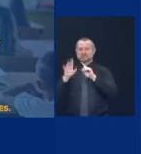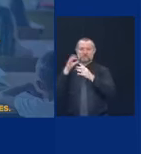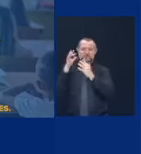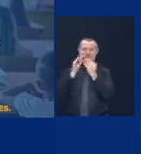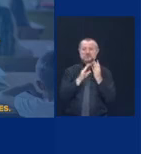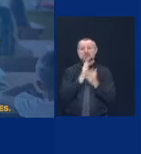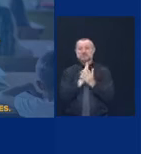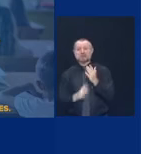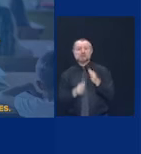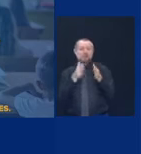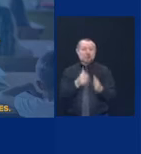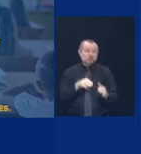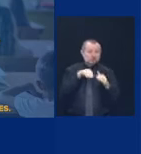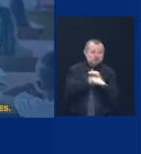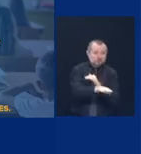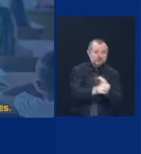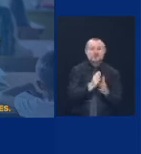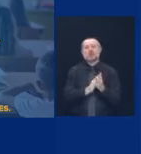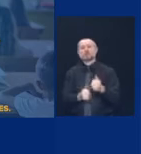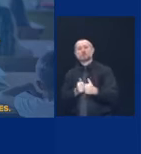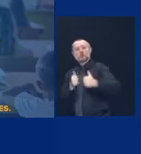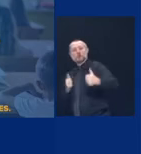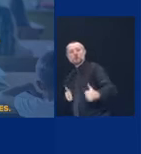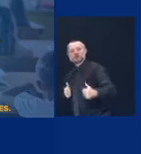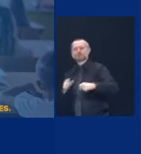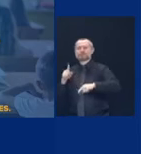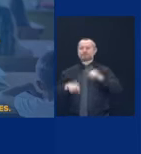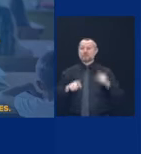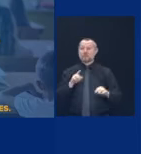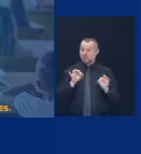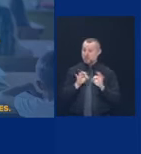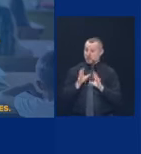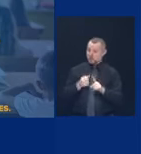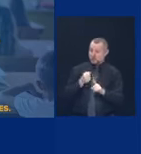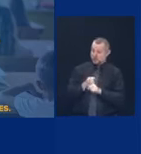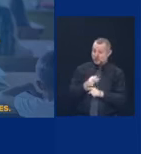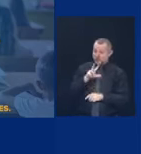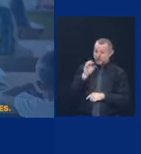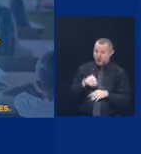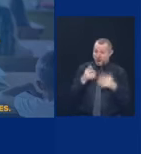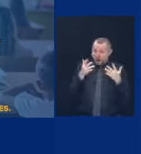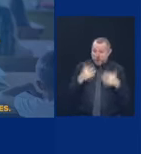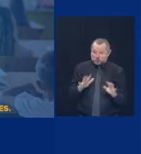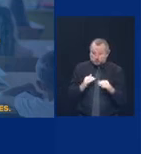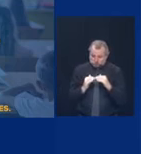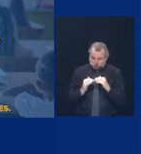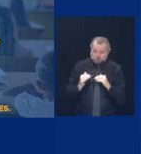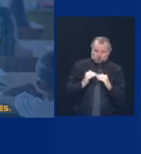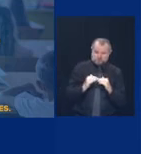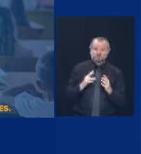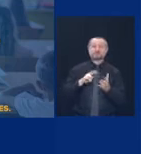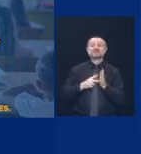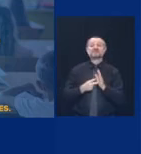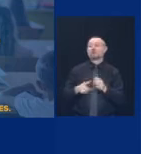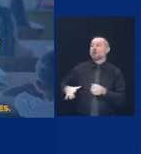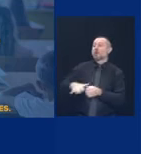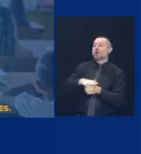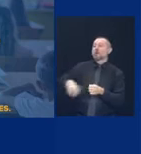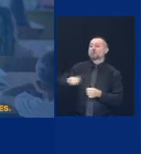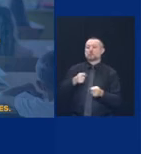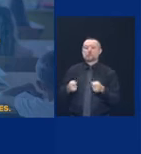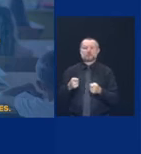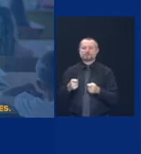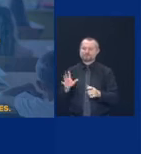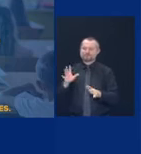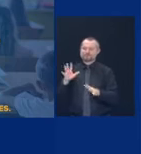are remote. But at 3%, local control goes away, state